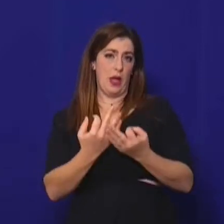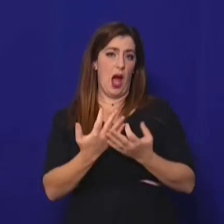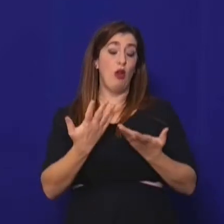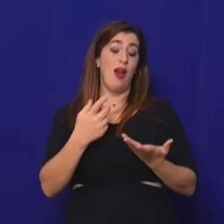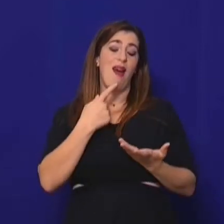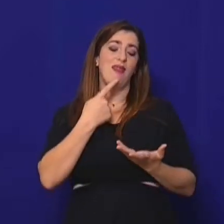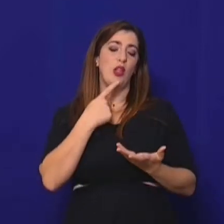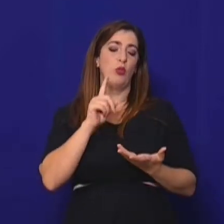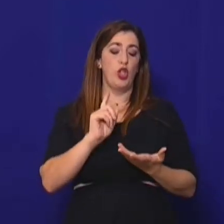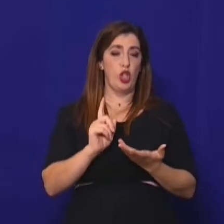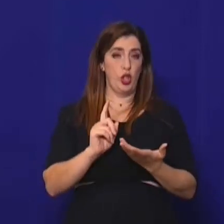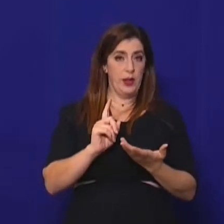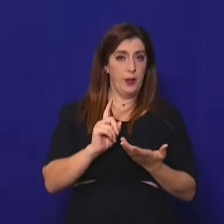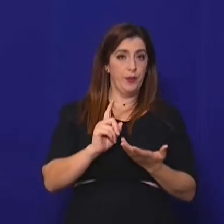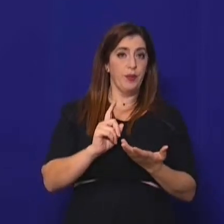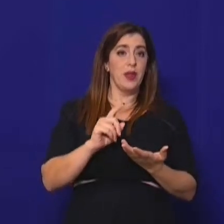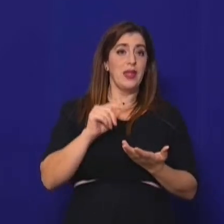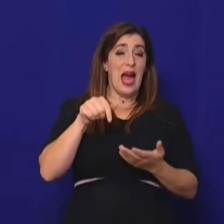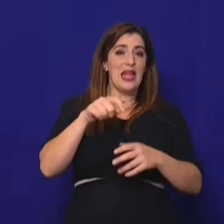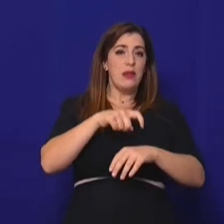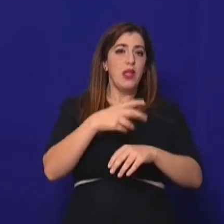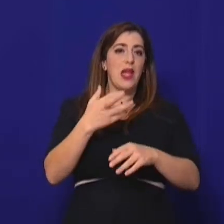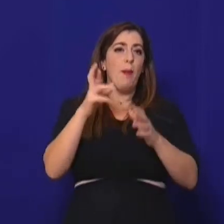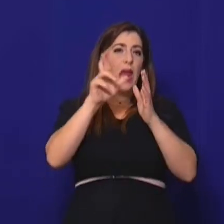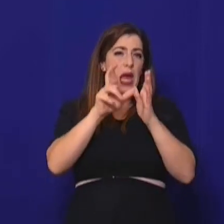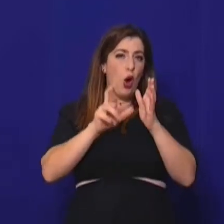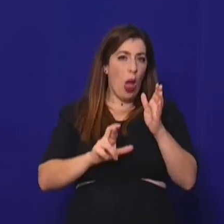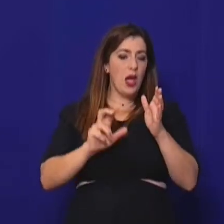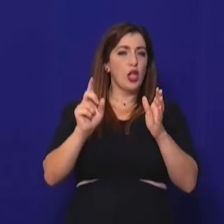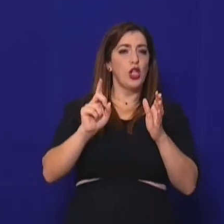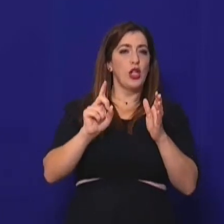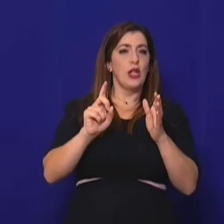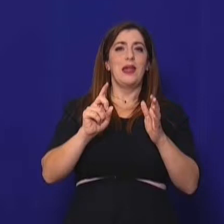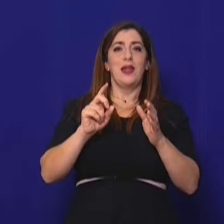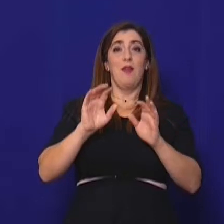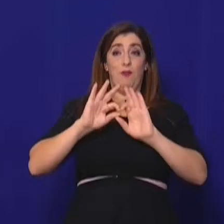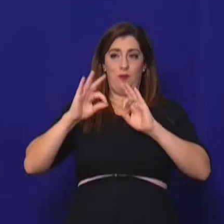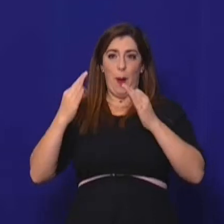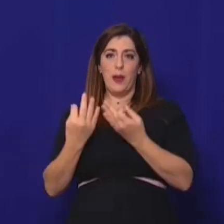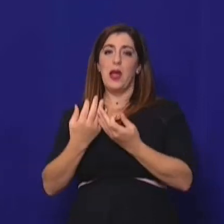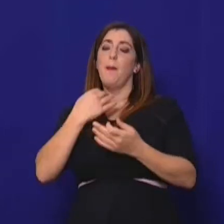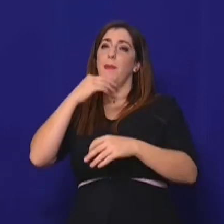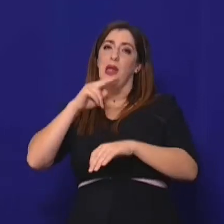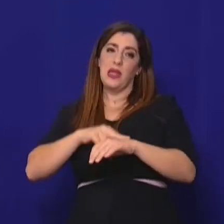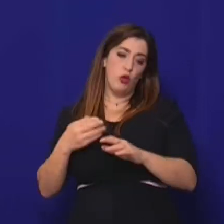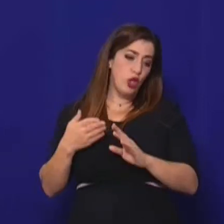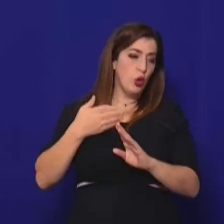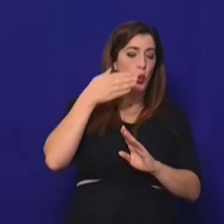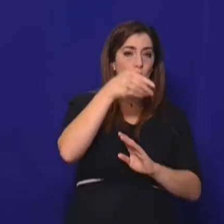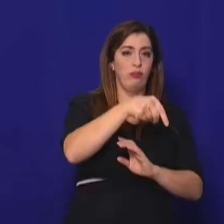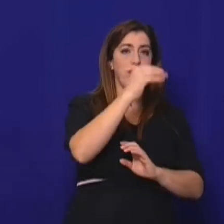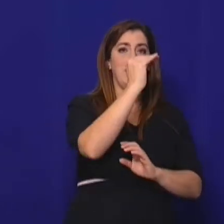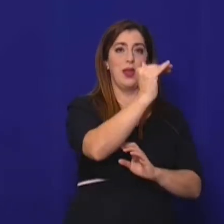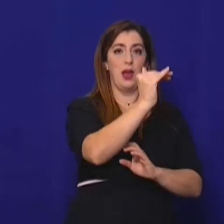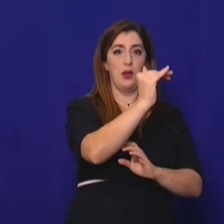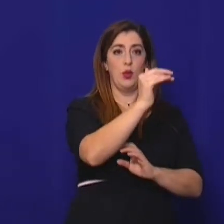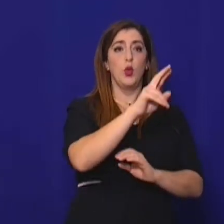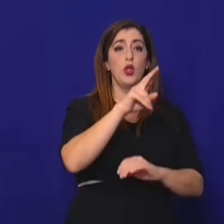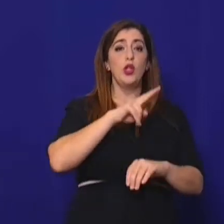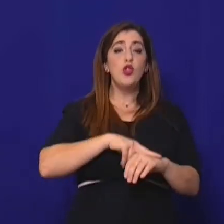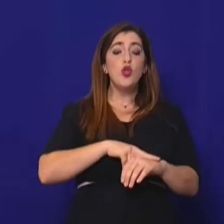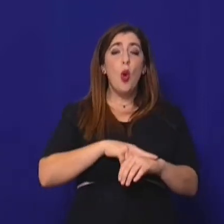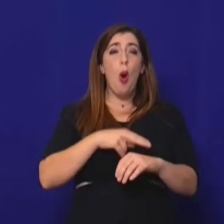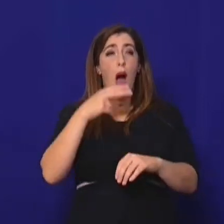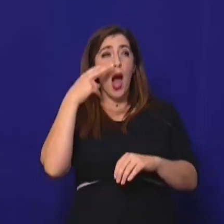jidħlu il-viżitaturi, il-relatives fid-djar tal-anzjani u dawn ikunu qegħdin jaraw biss minn wara il-perspex. Ġifieri dik